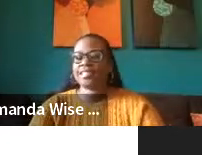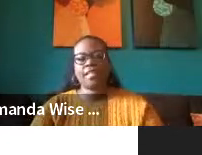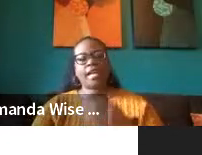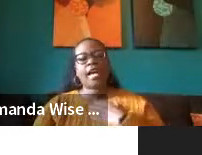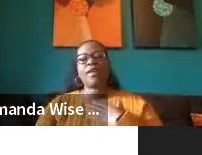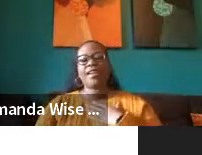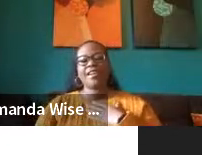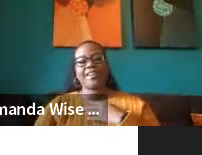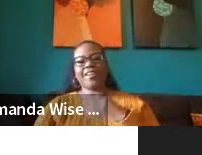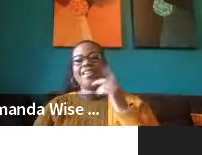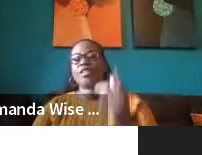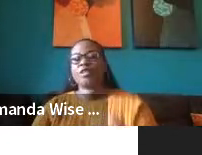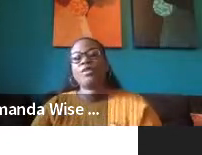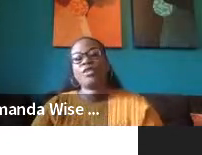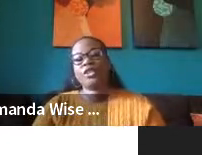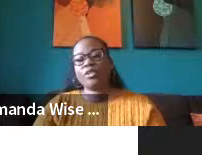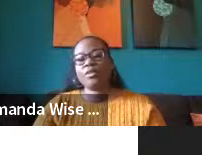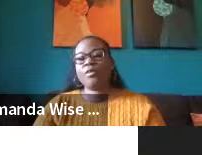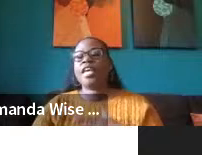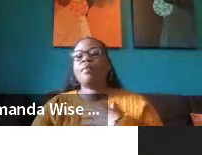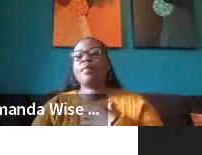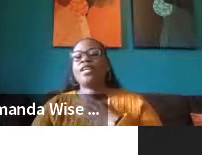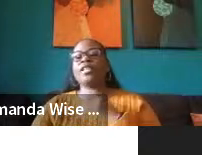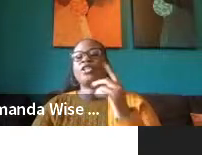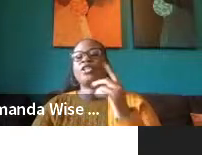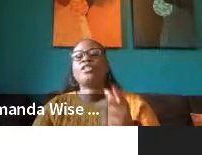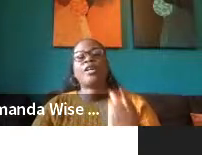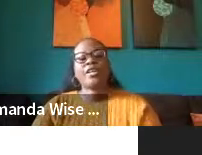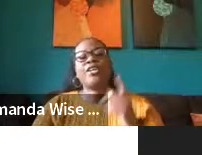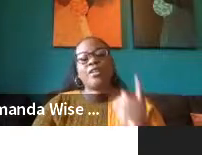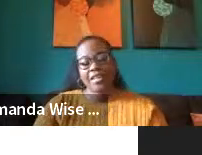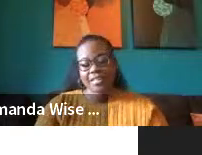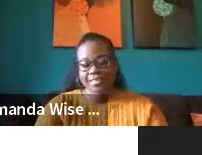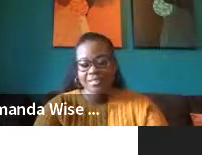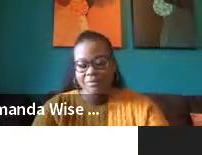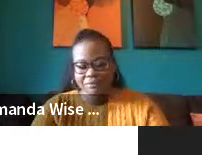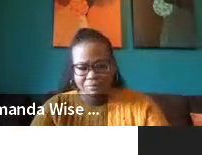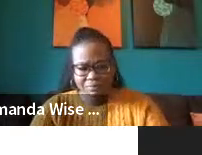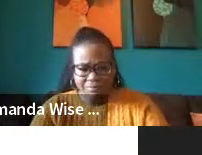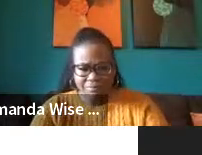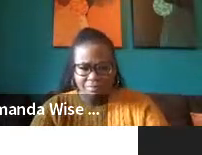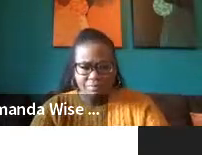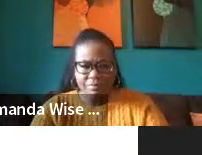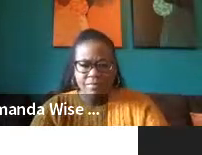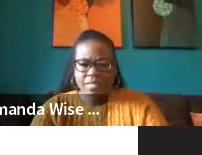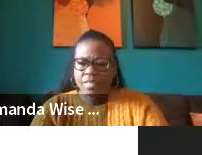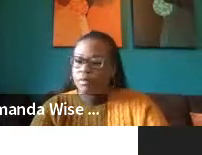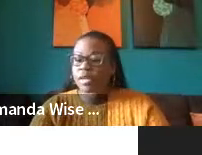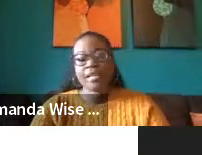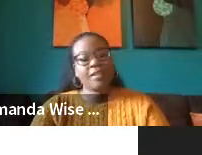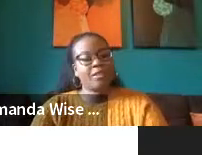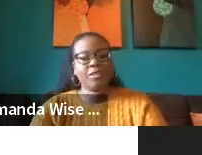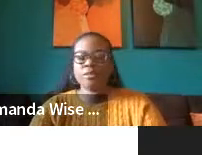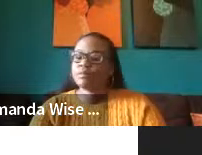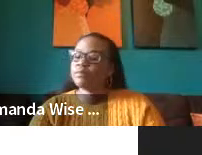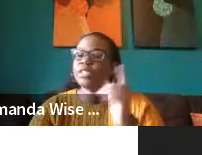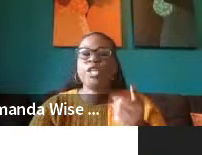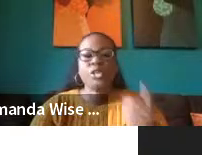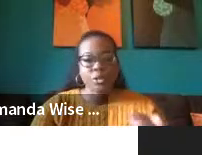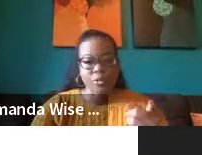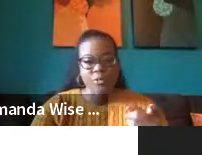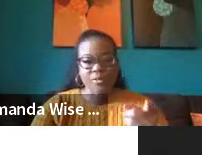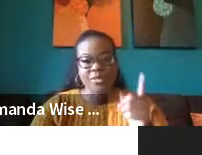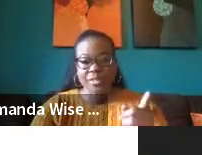Khaled. Listen, I'm here to support you and make sure that you're talking your ish. What I love to do,